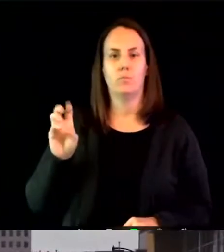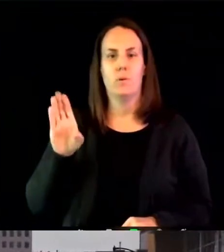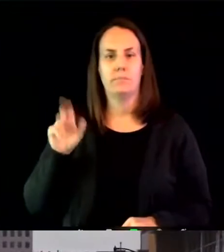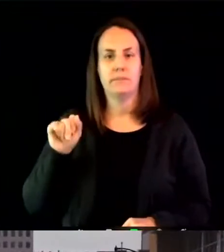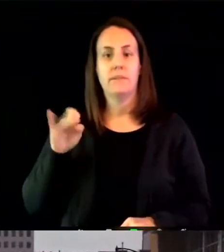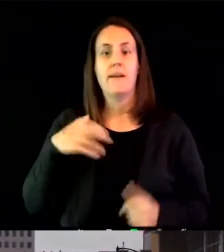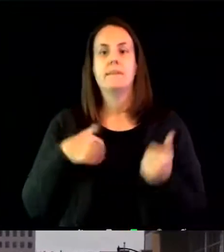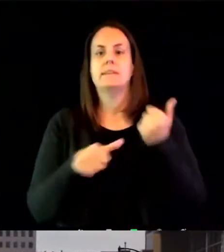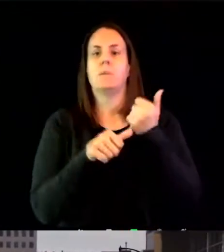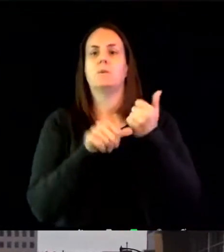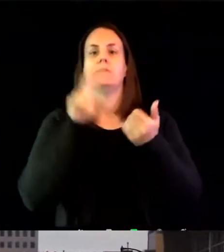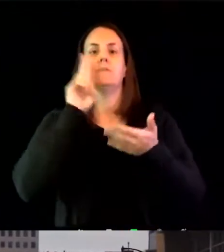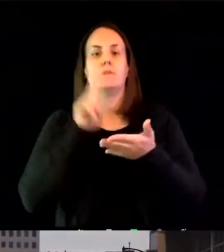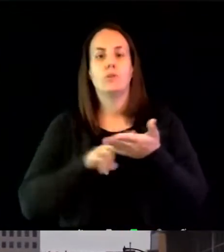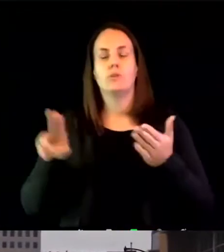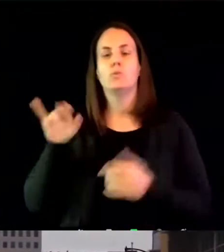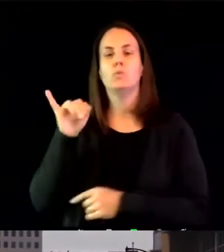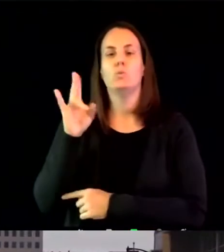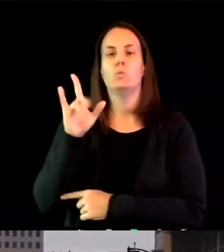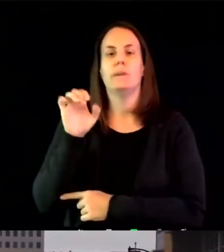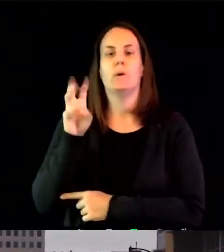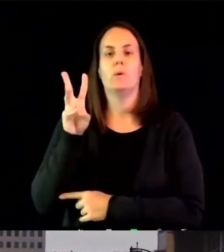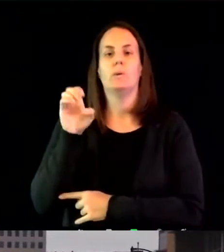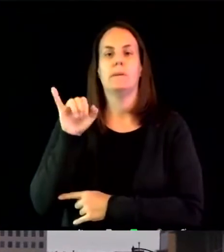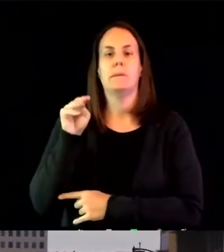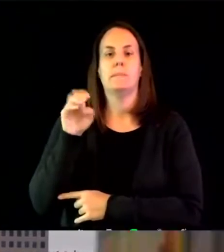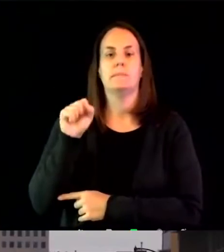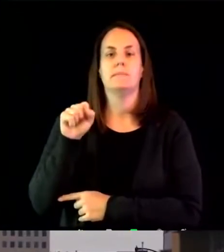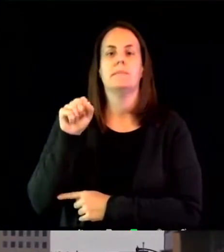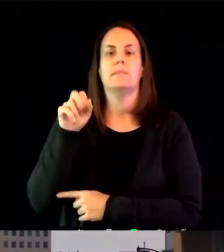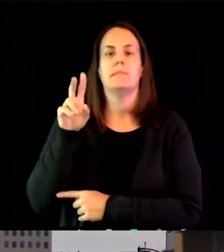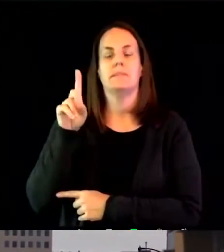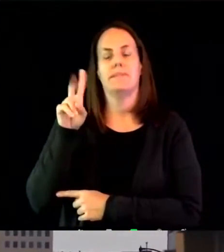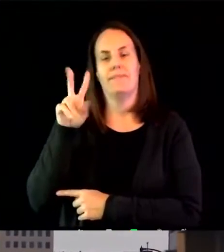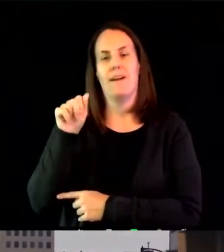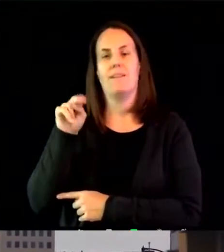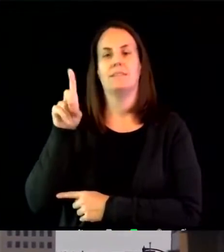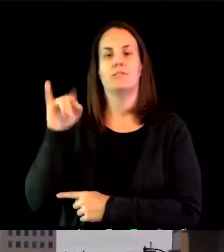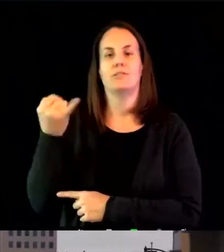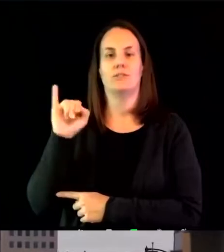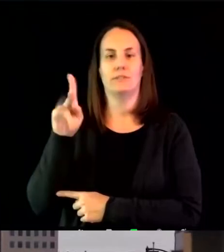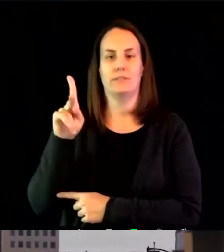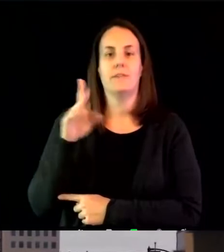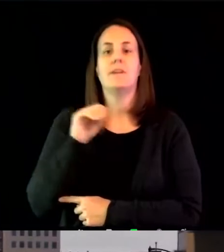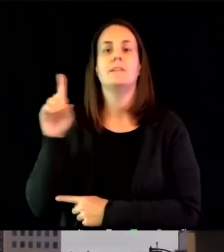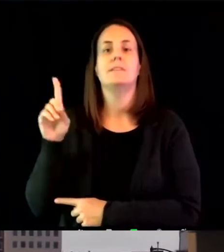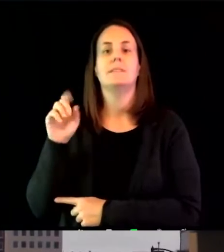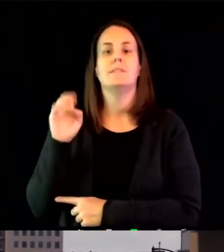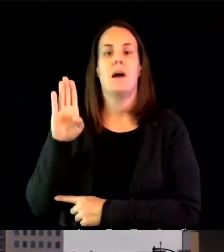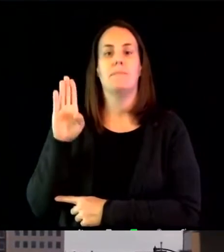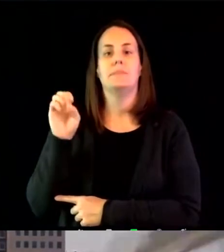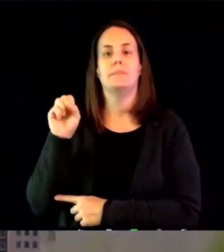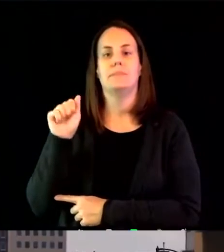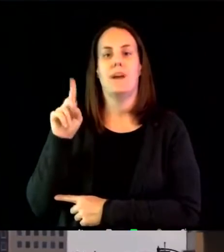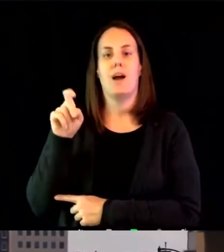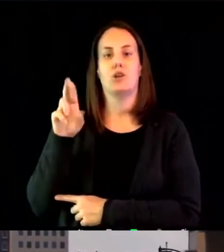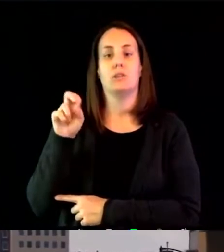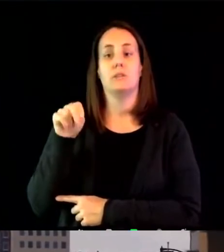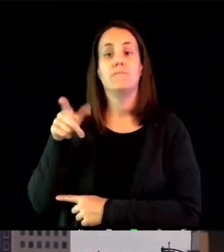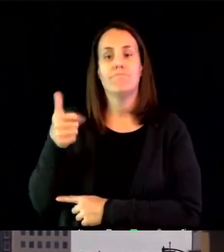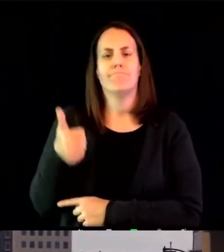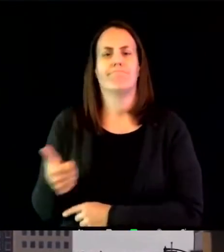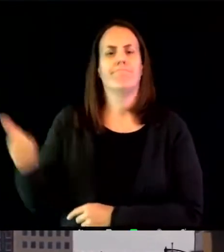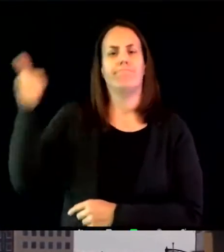Dyke and Deb Standridge, CEO of the Wisconsin State Fair Park Alternative Care Facility. As you know, both have been extremely